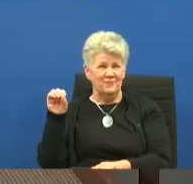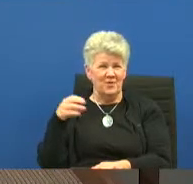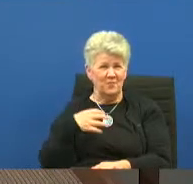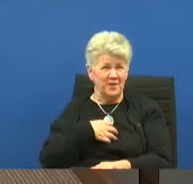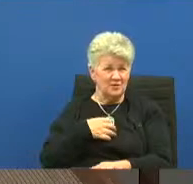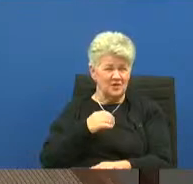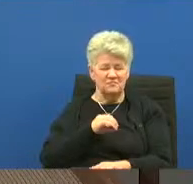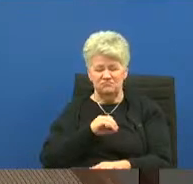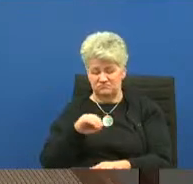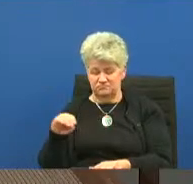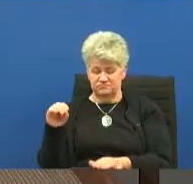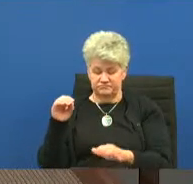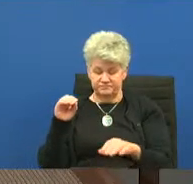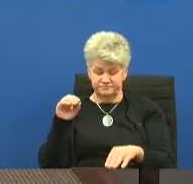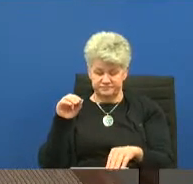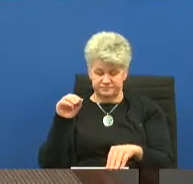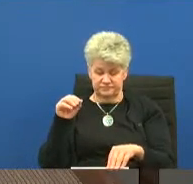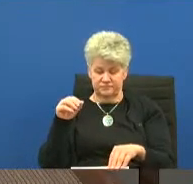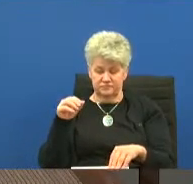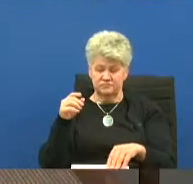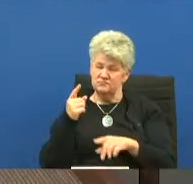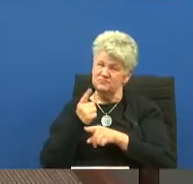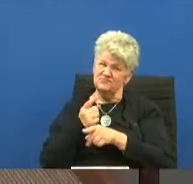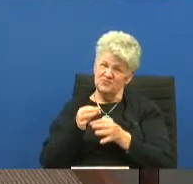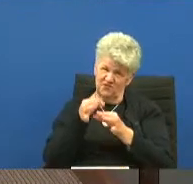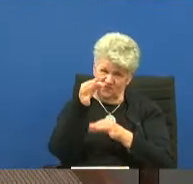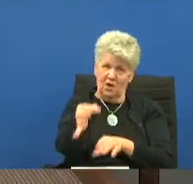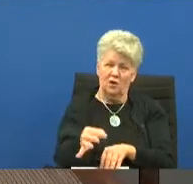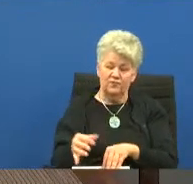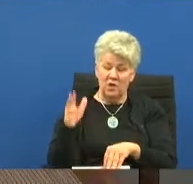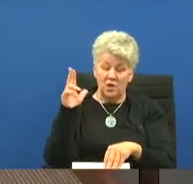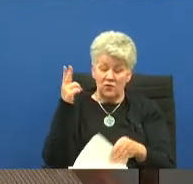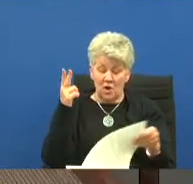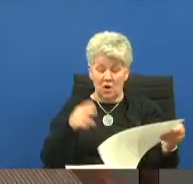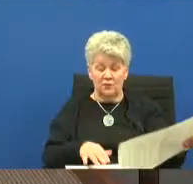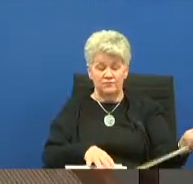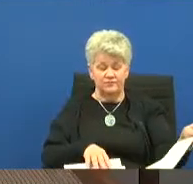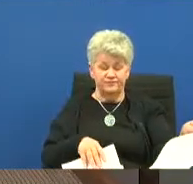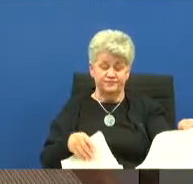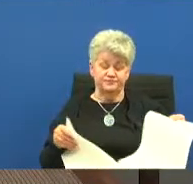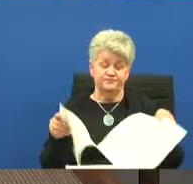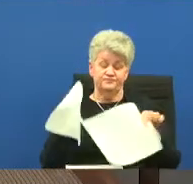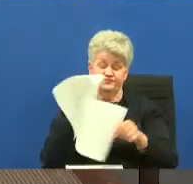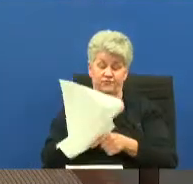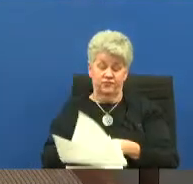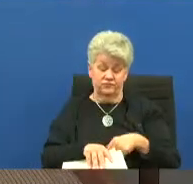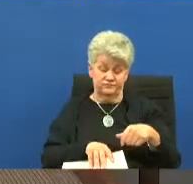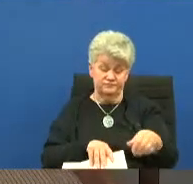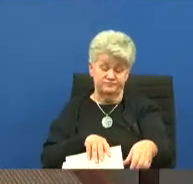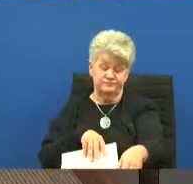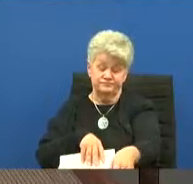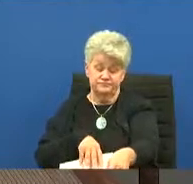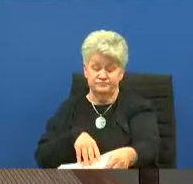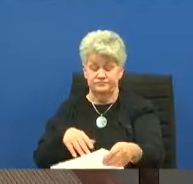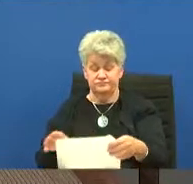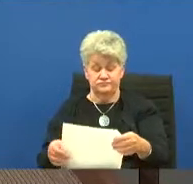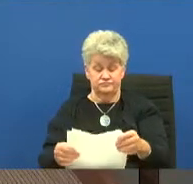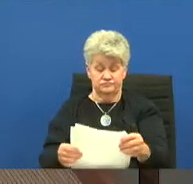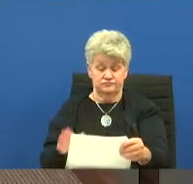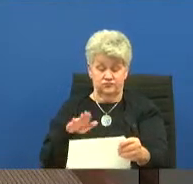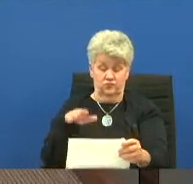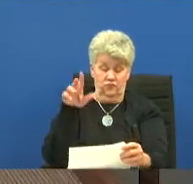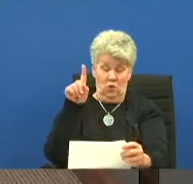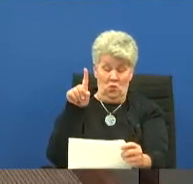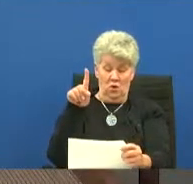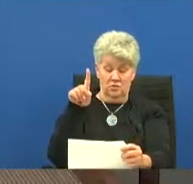none, motion is, the item is deferred. Number 3, case 3224, 13707 Coursey Boulevard, Suite